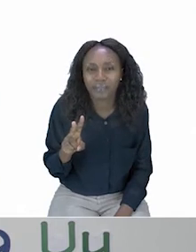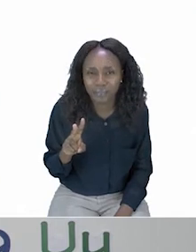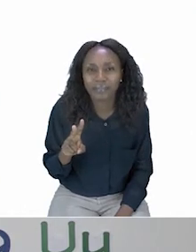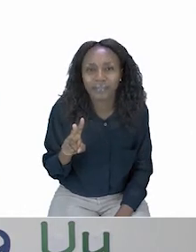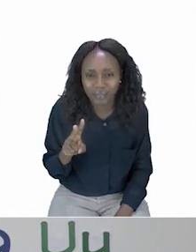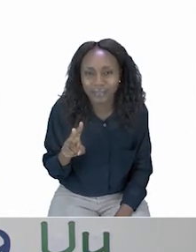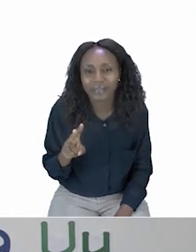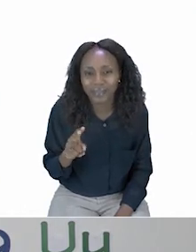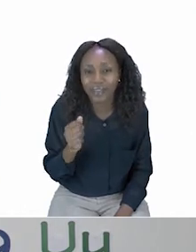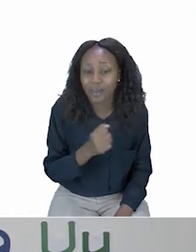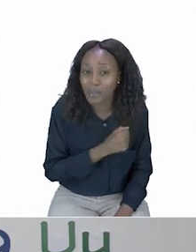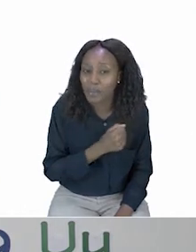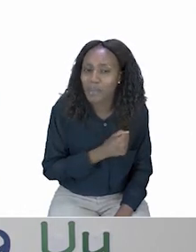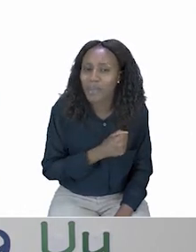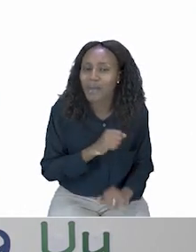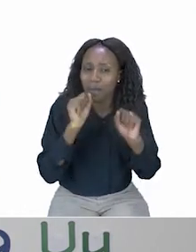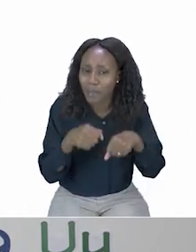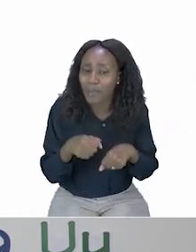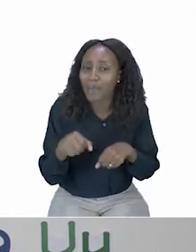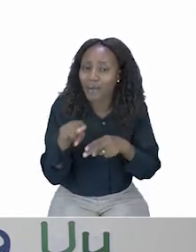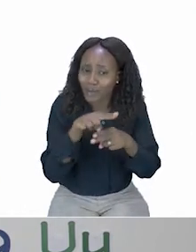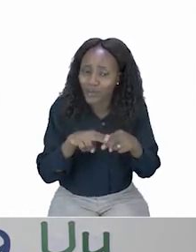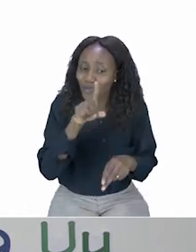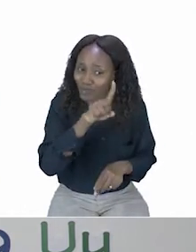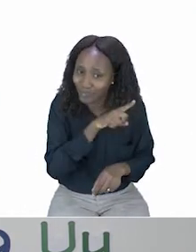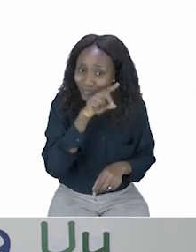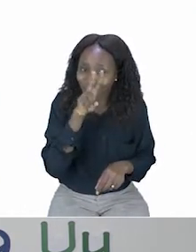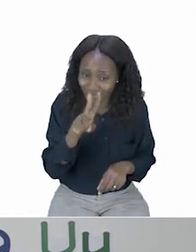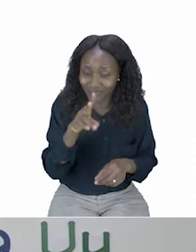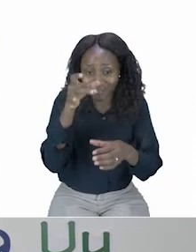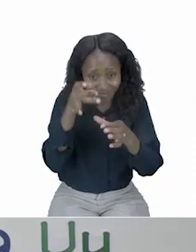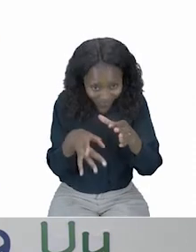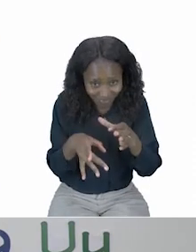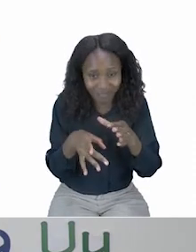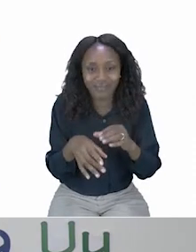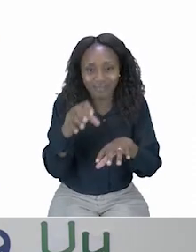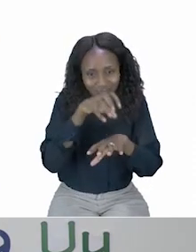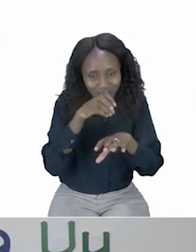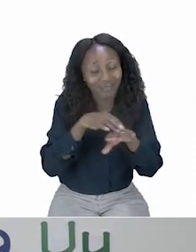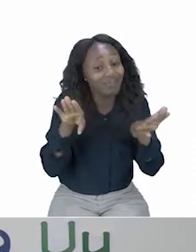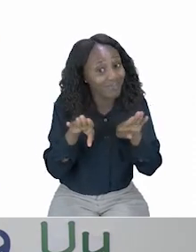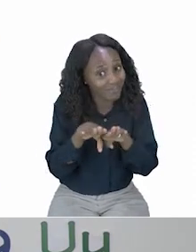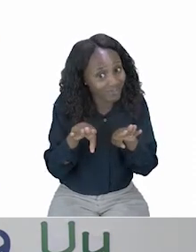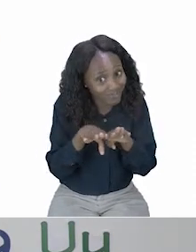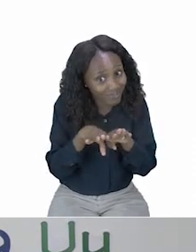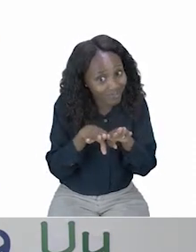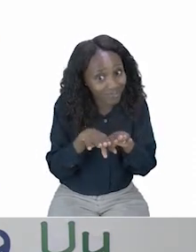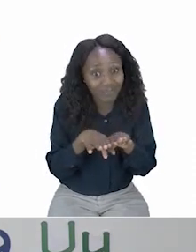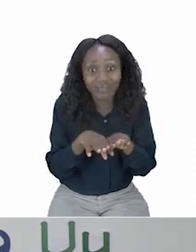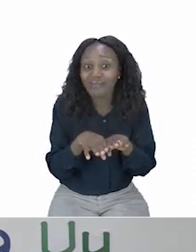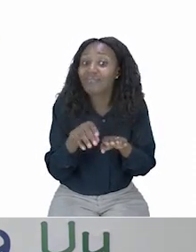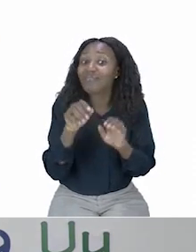So she needs 12 eggs. We know this. So we can either write